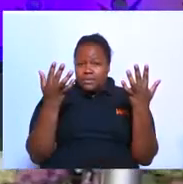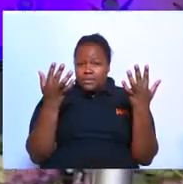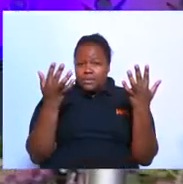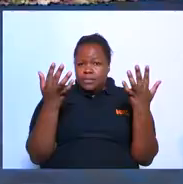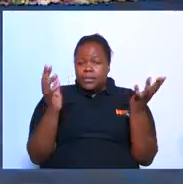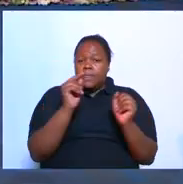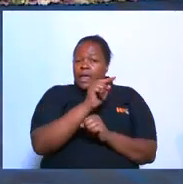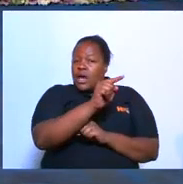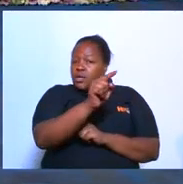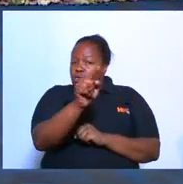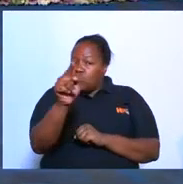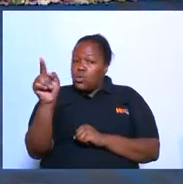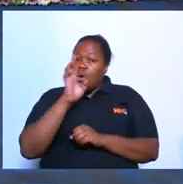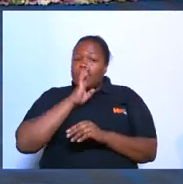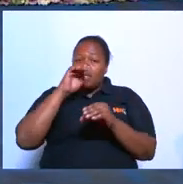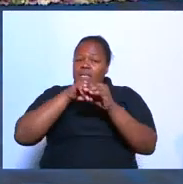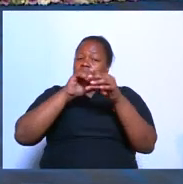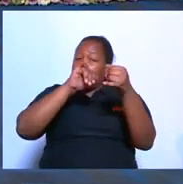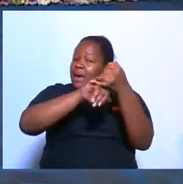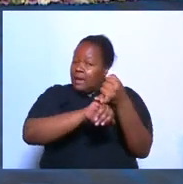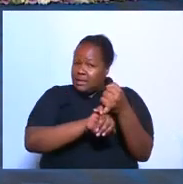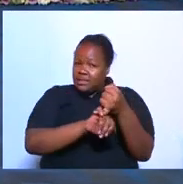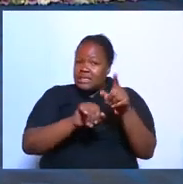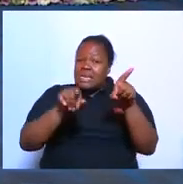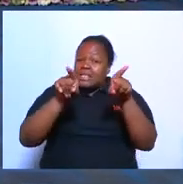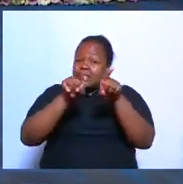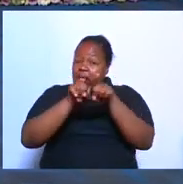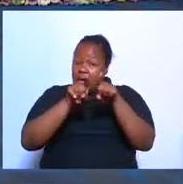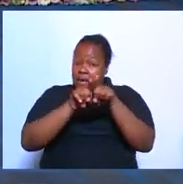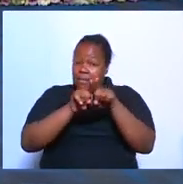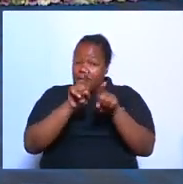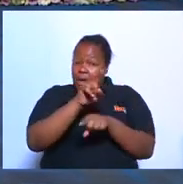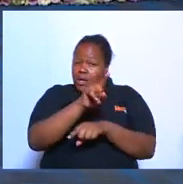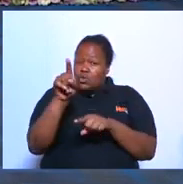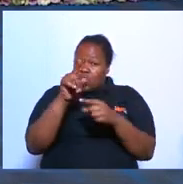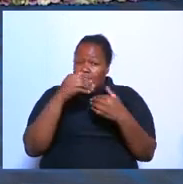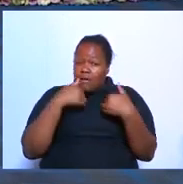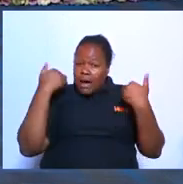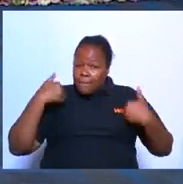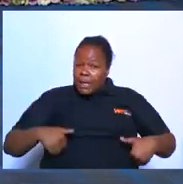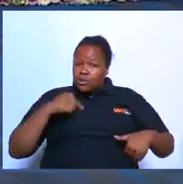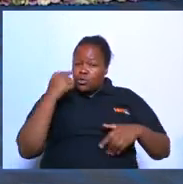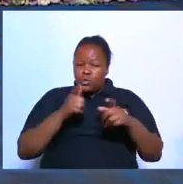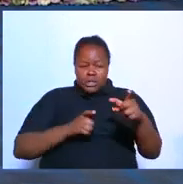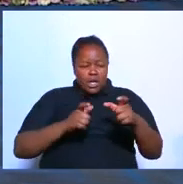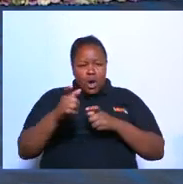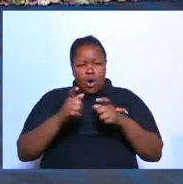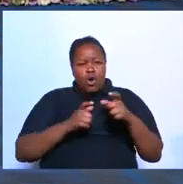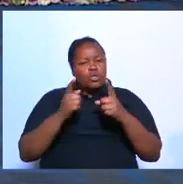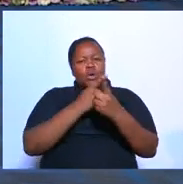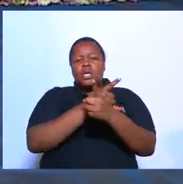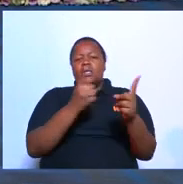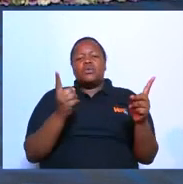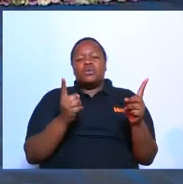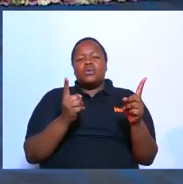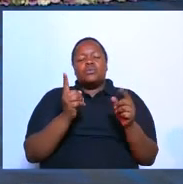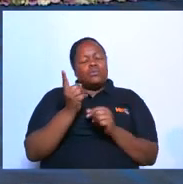don't be in a marriage as if someone is controlling you